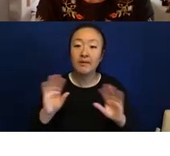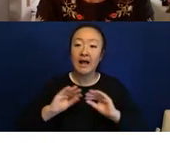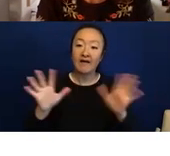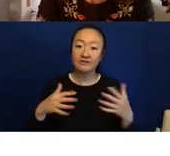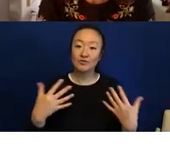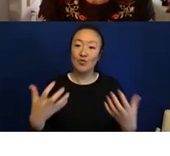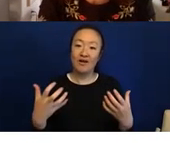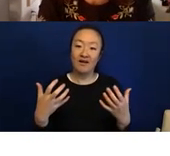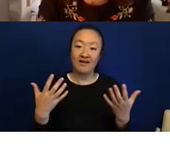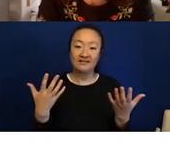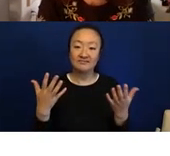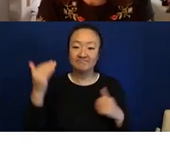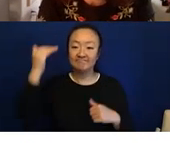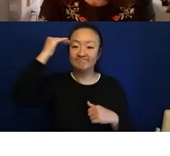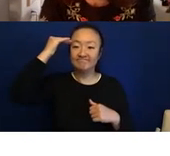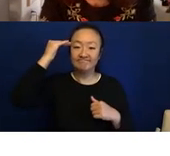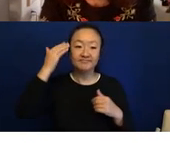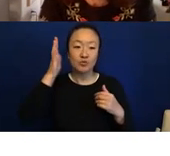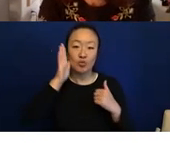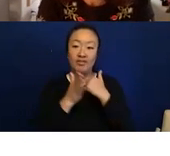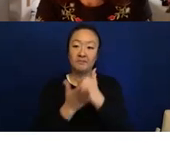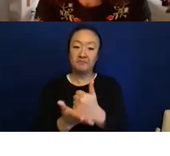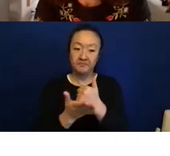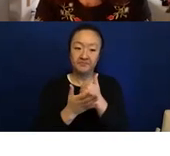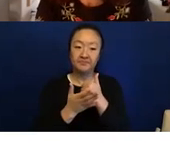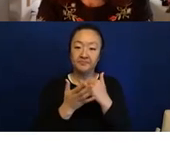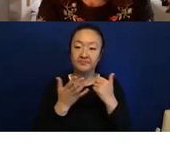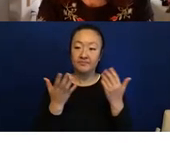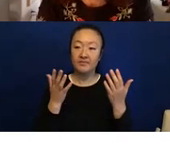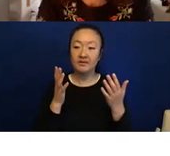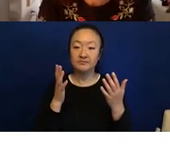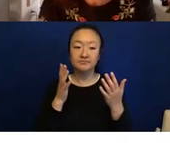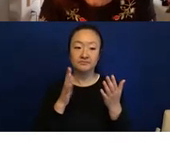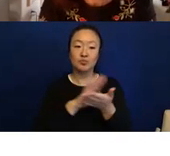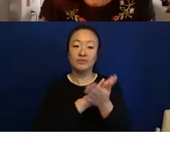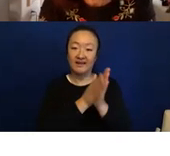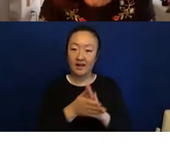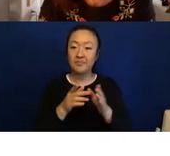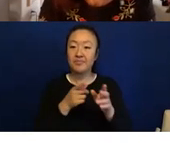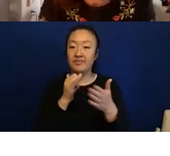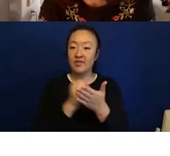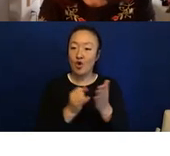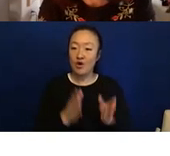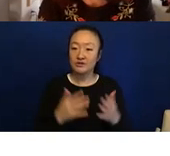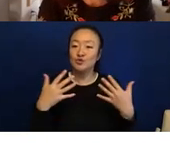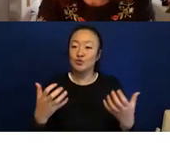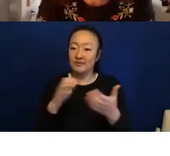want to know that it's helping you to be the artist that you want to be. So